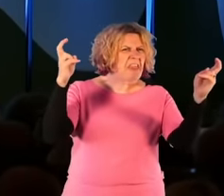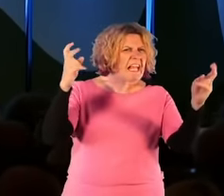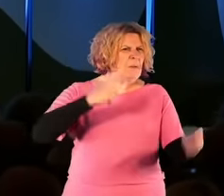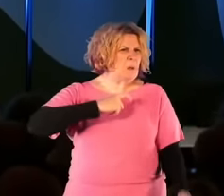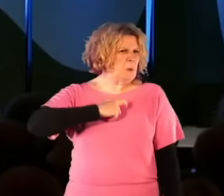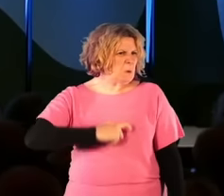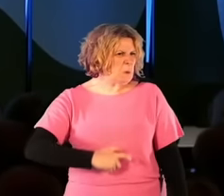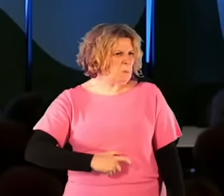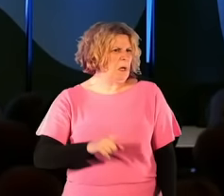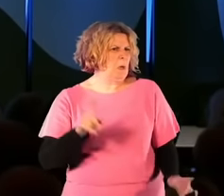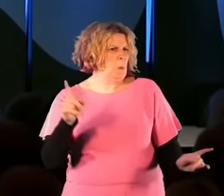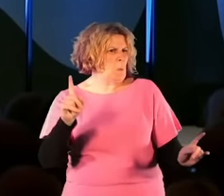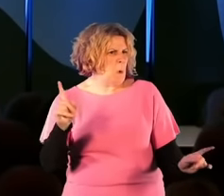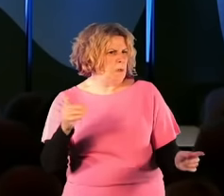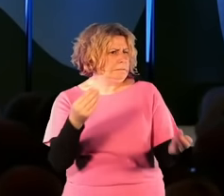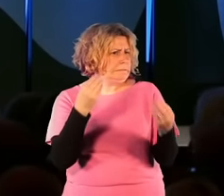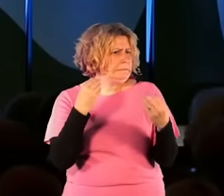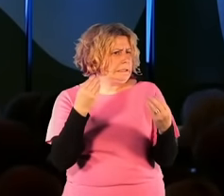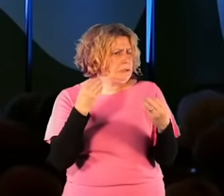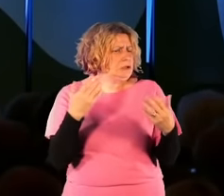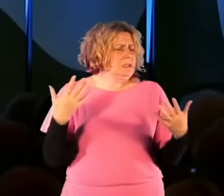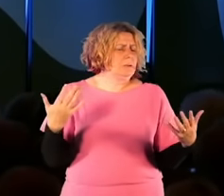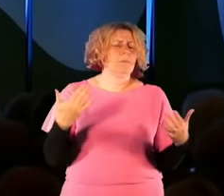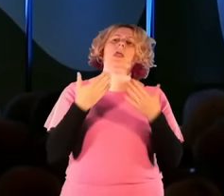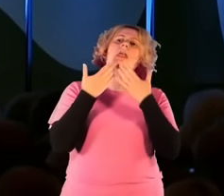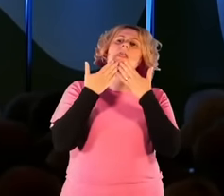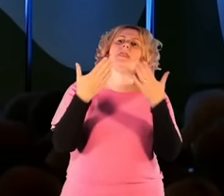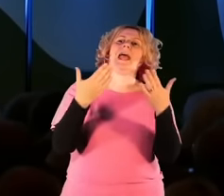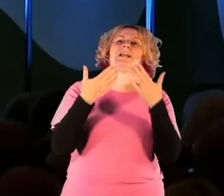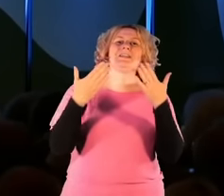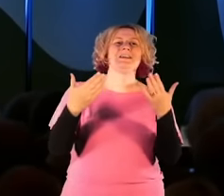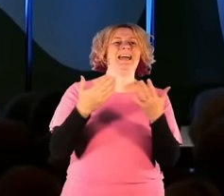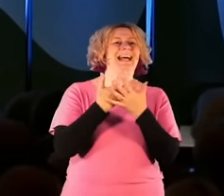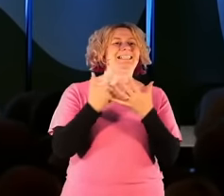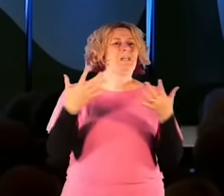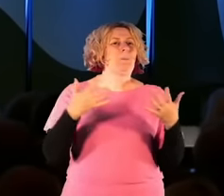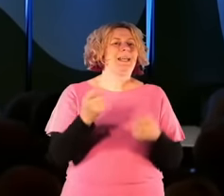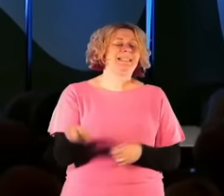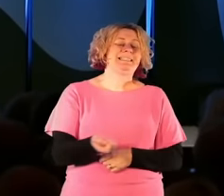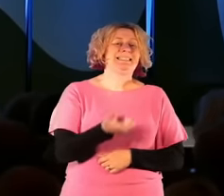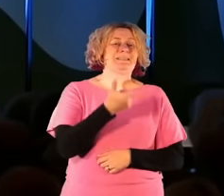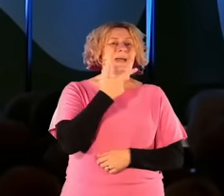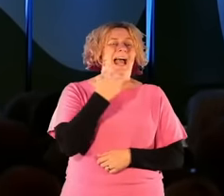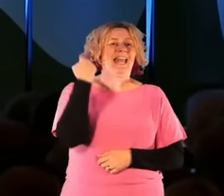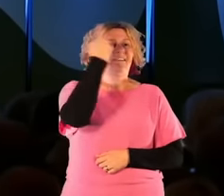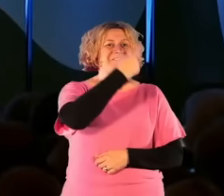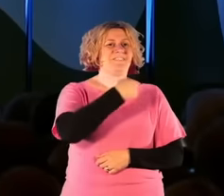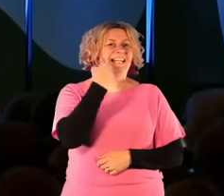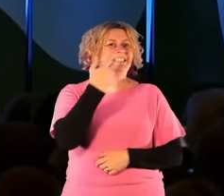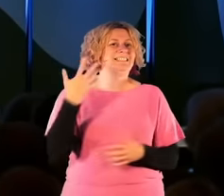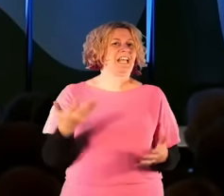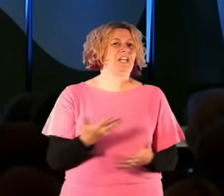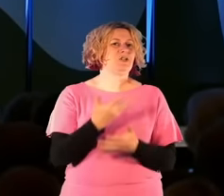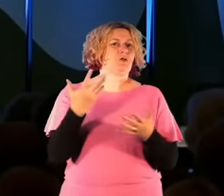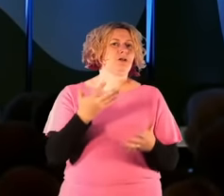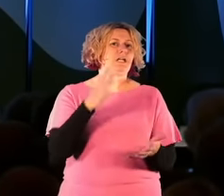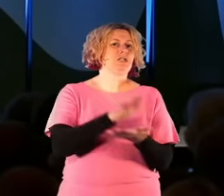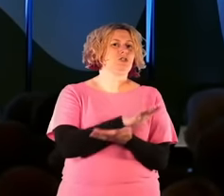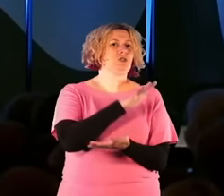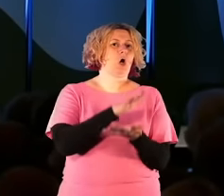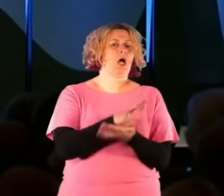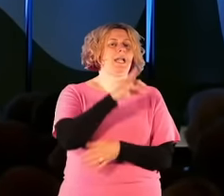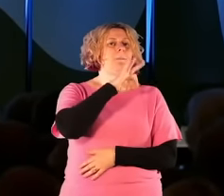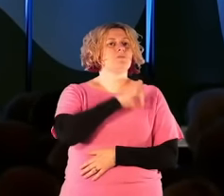about? But thank you for being, I see so many smiling faces and encouragement. It's an absolute joy and privilege to be part of